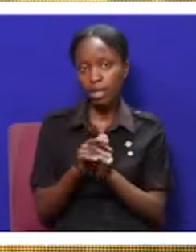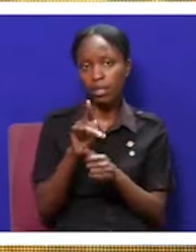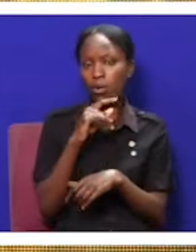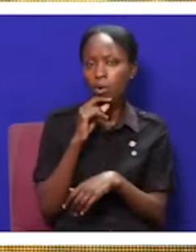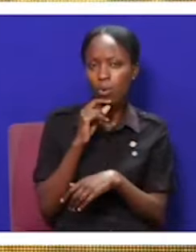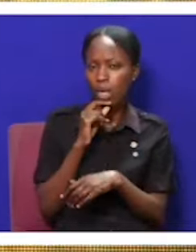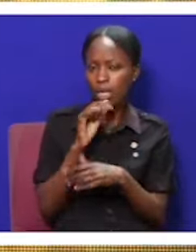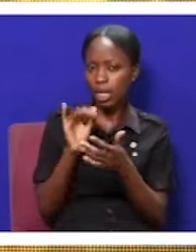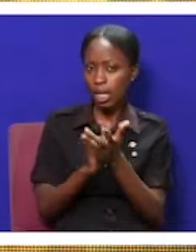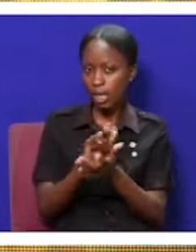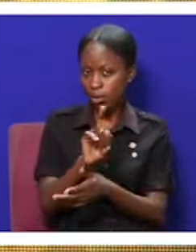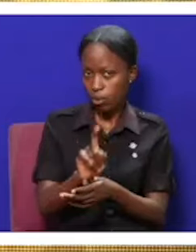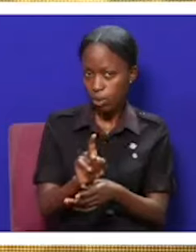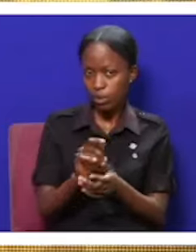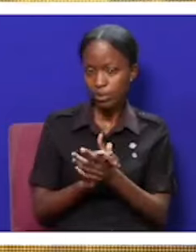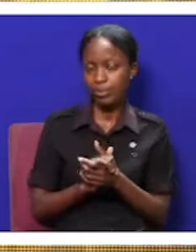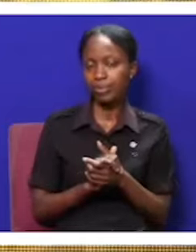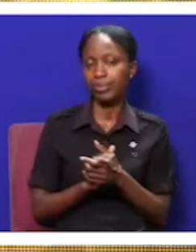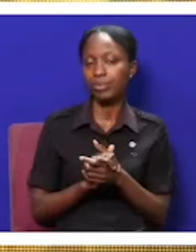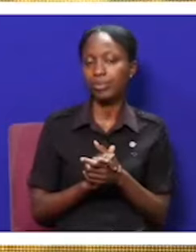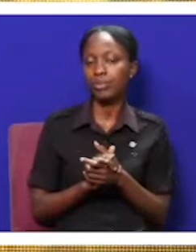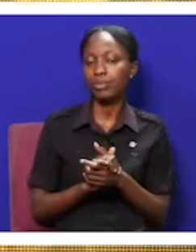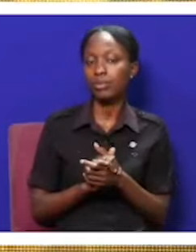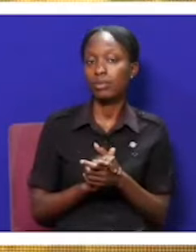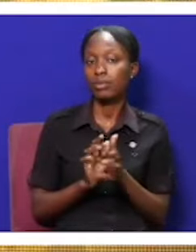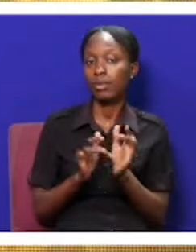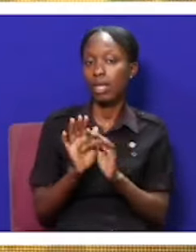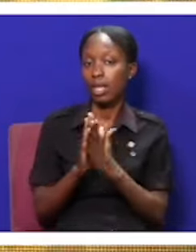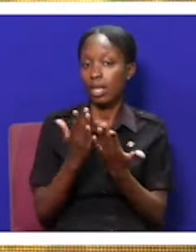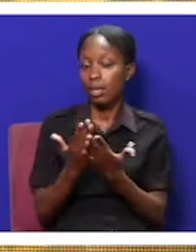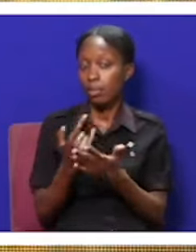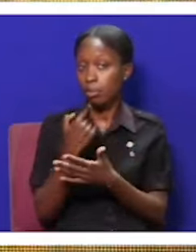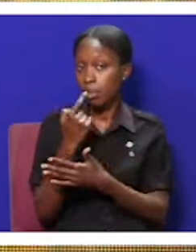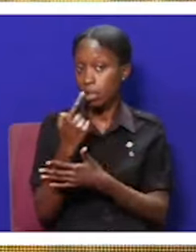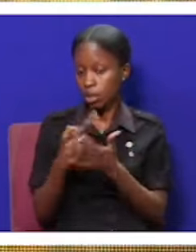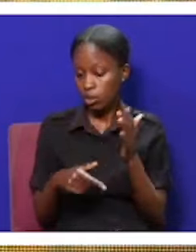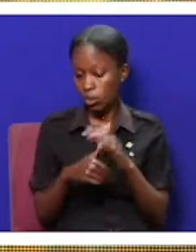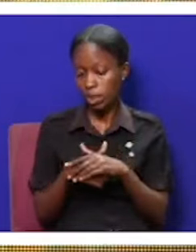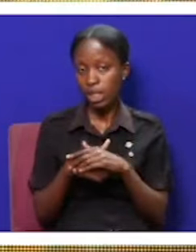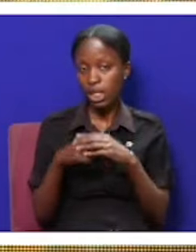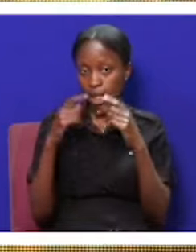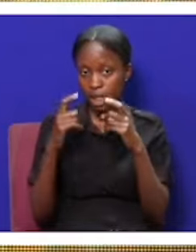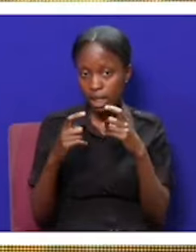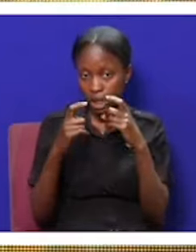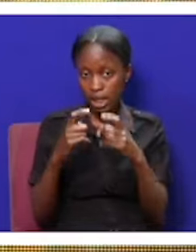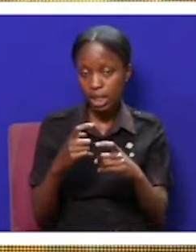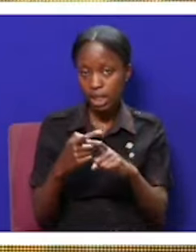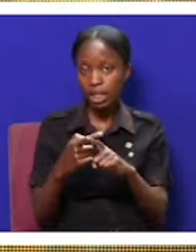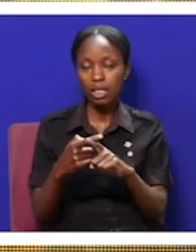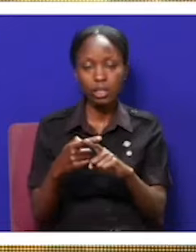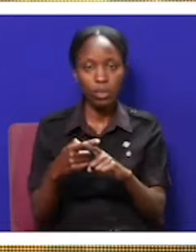yourself that question too? Uh-huh. So the Bible tells us that sin comes from our